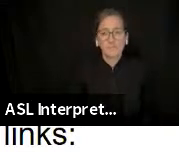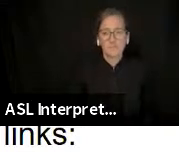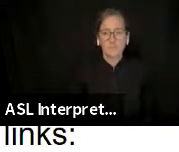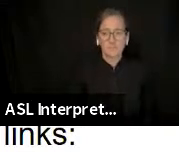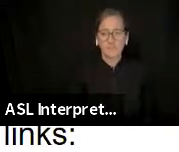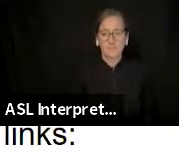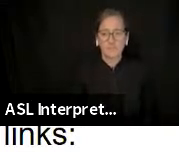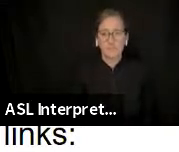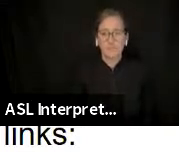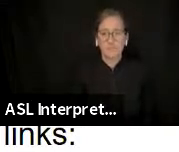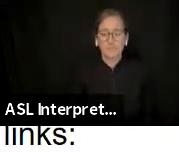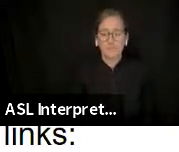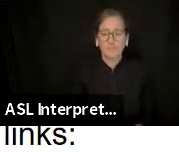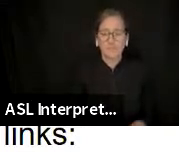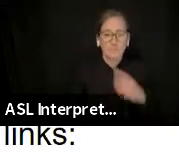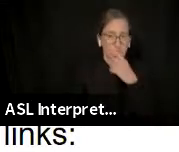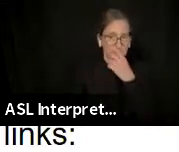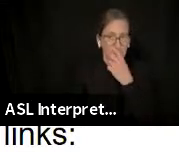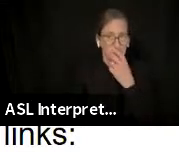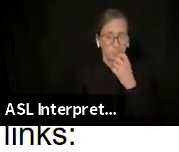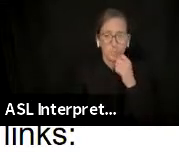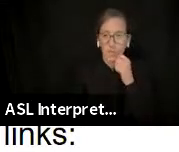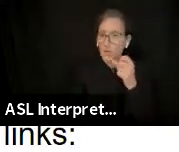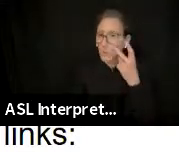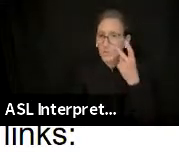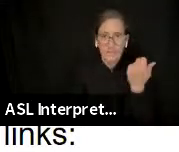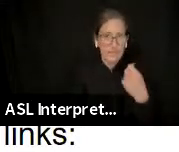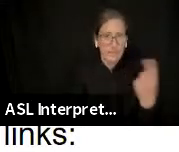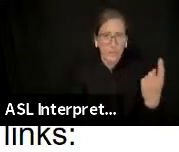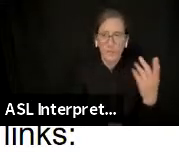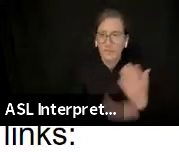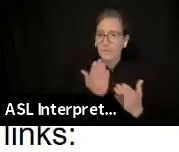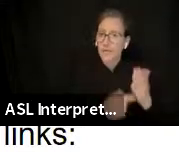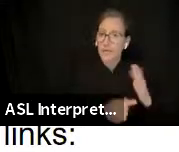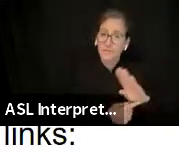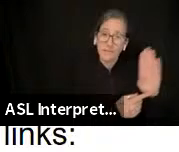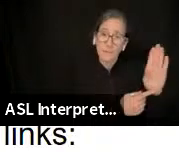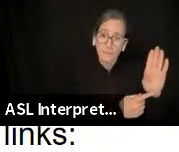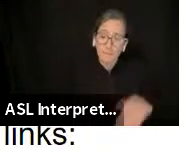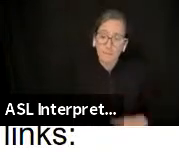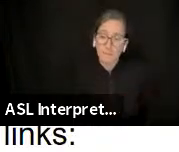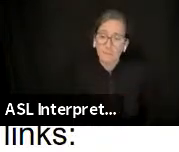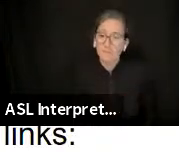Looking for hands, don't see any yet.